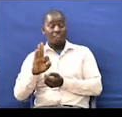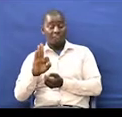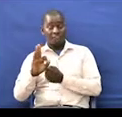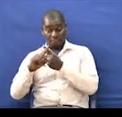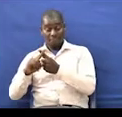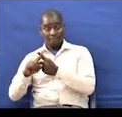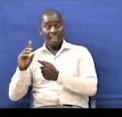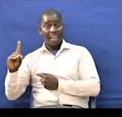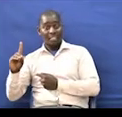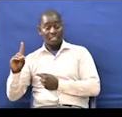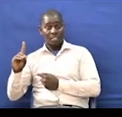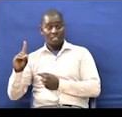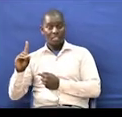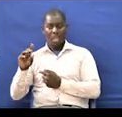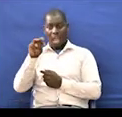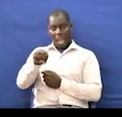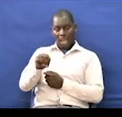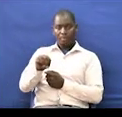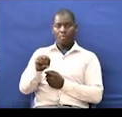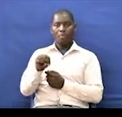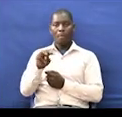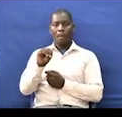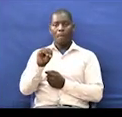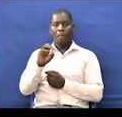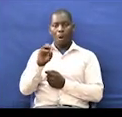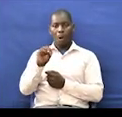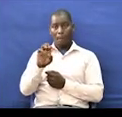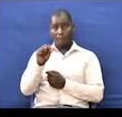m to be moment of force,